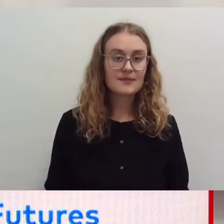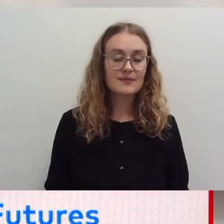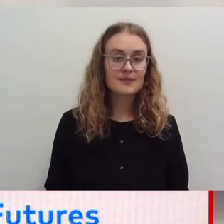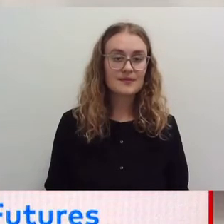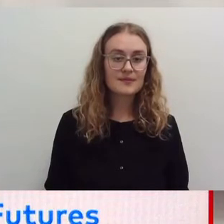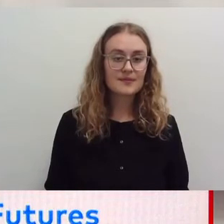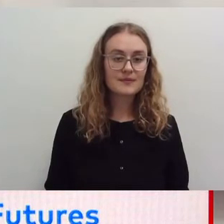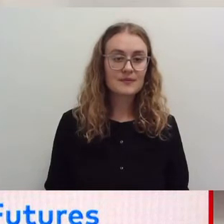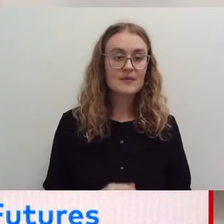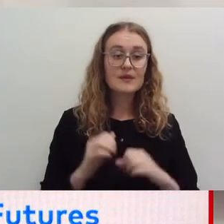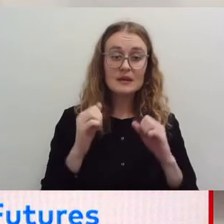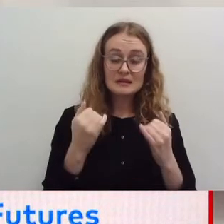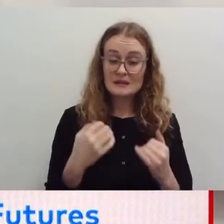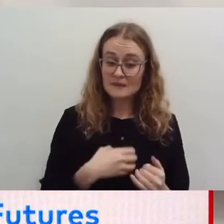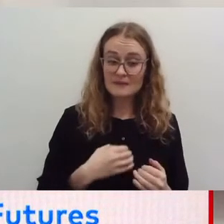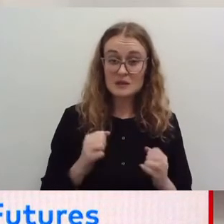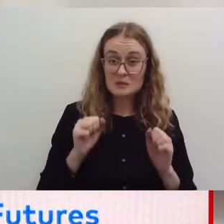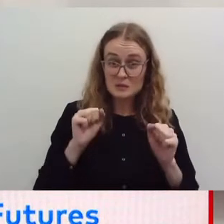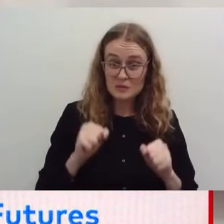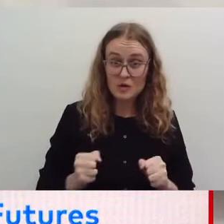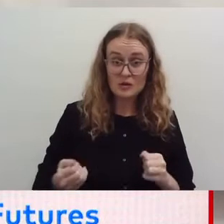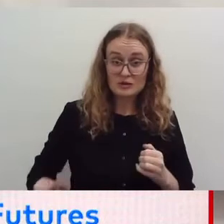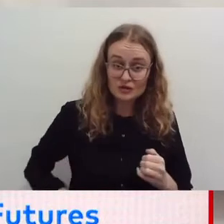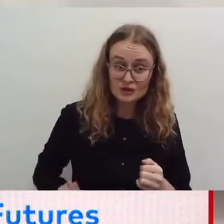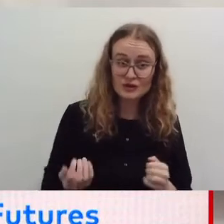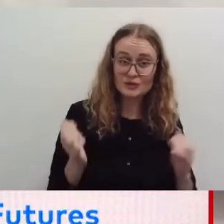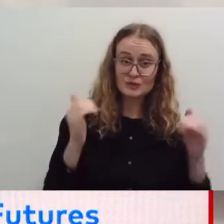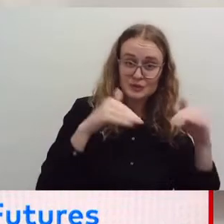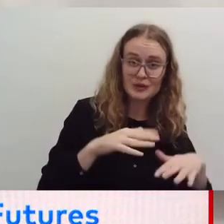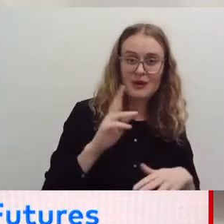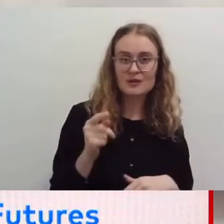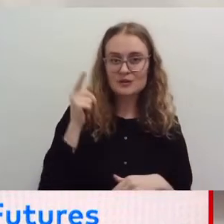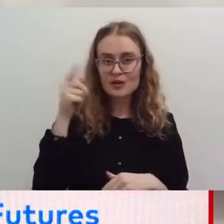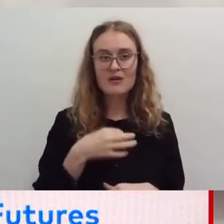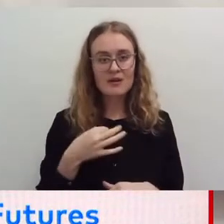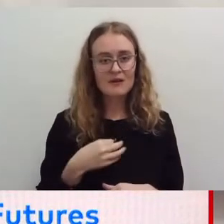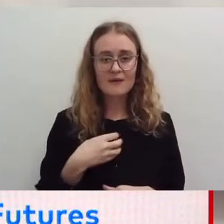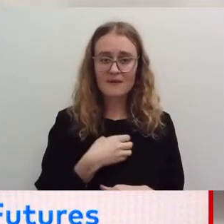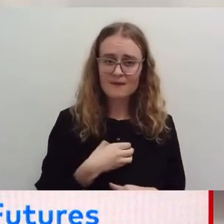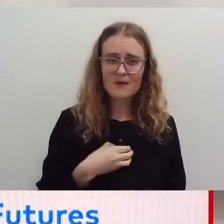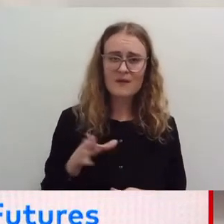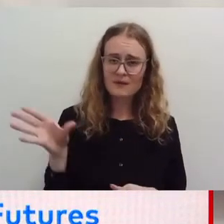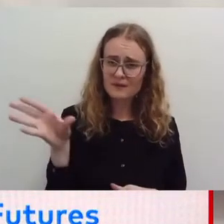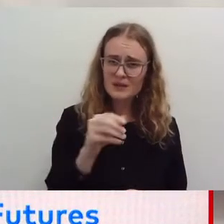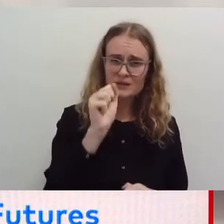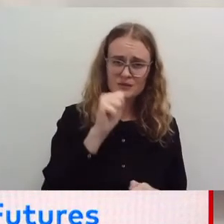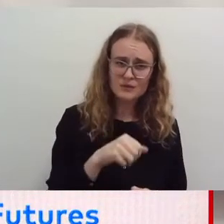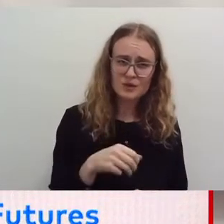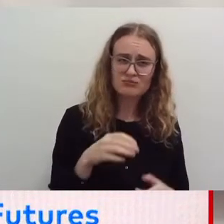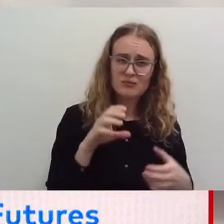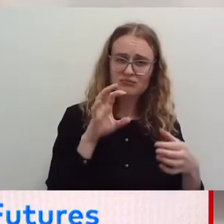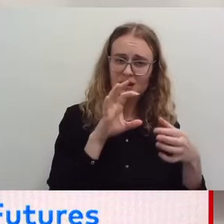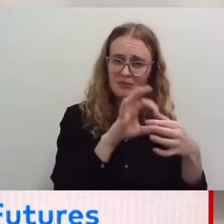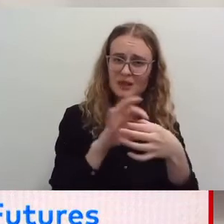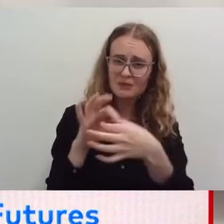on-site and hybrid move. Online. According to the father of conservatism,